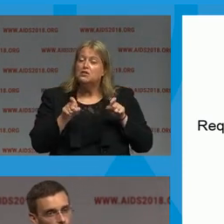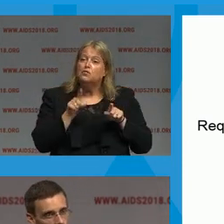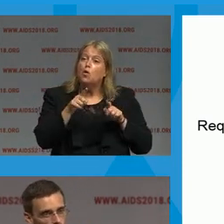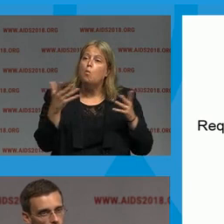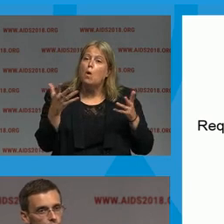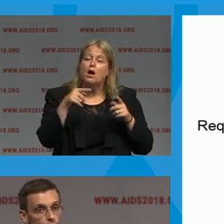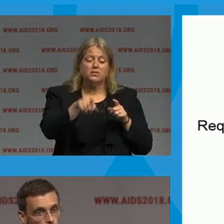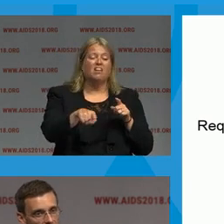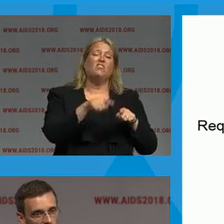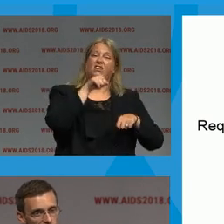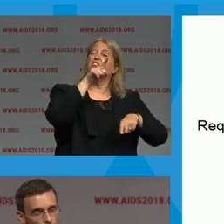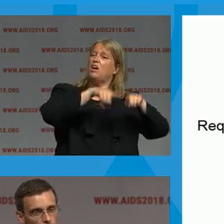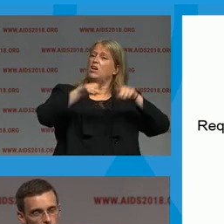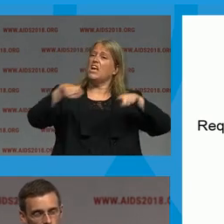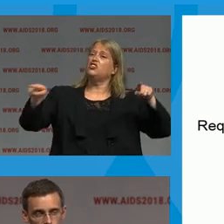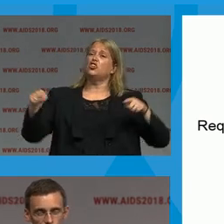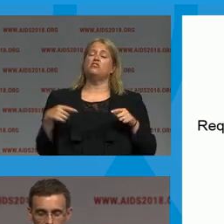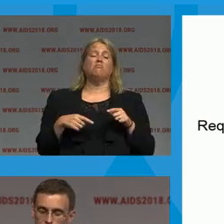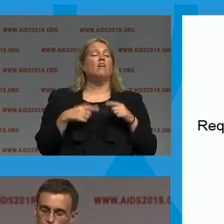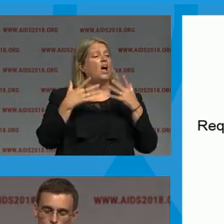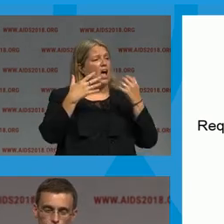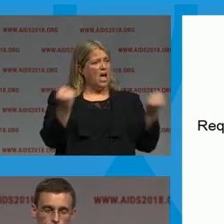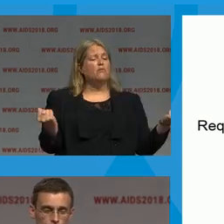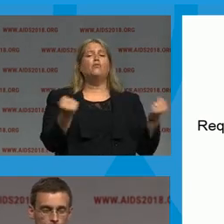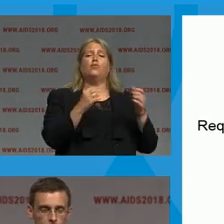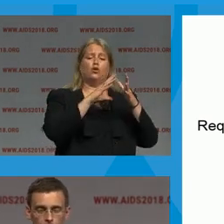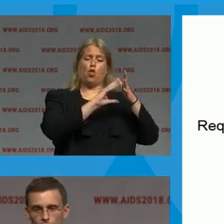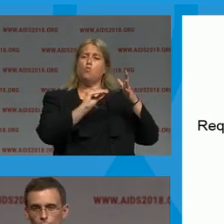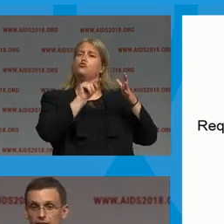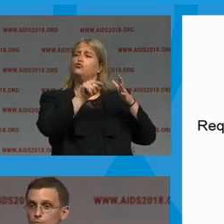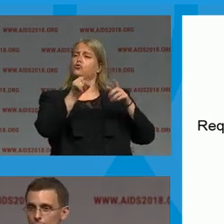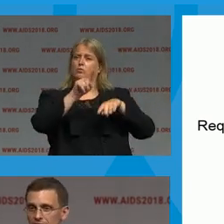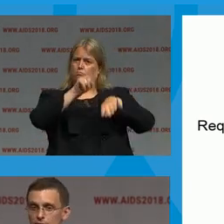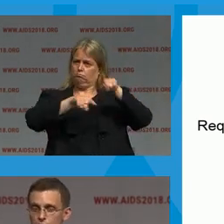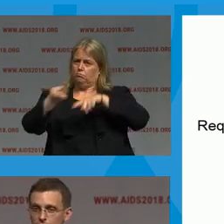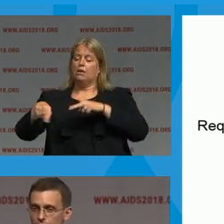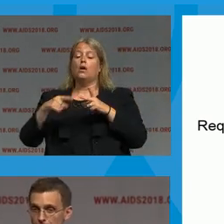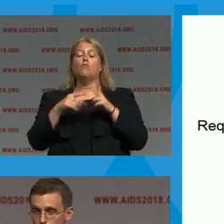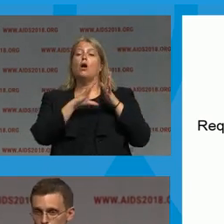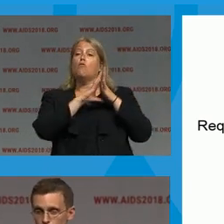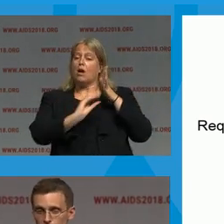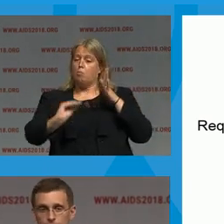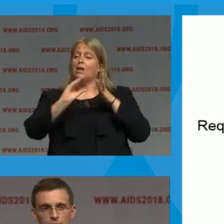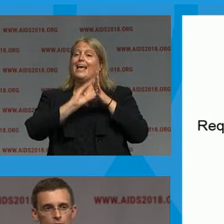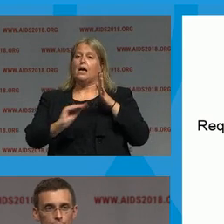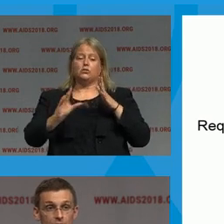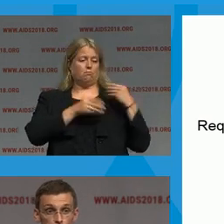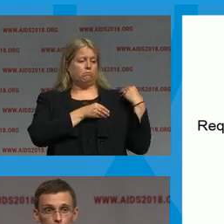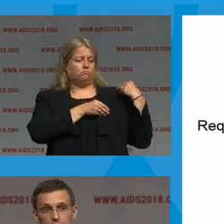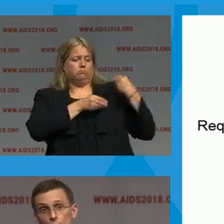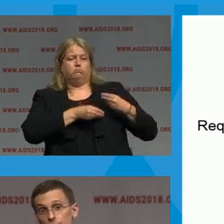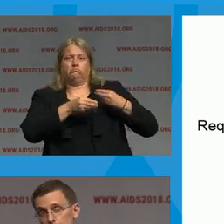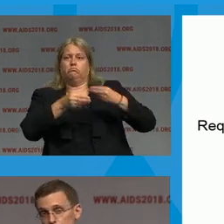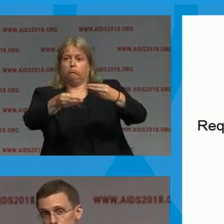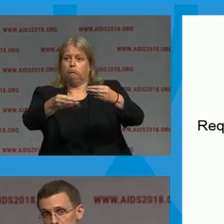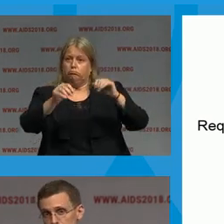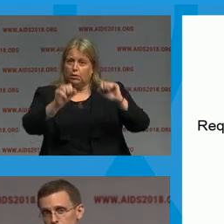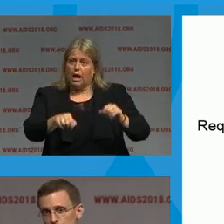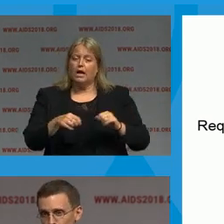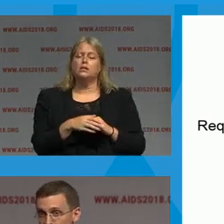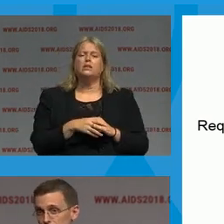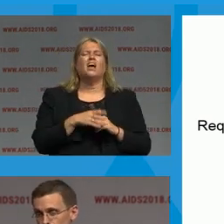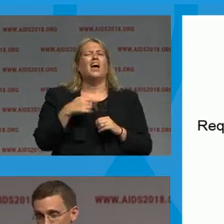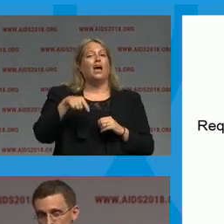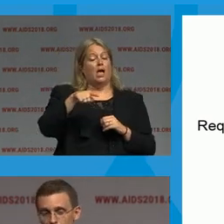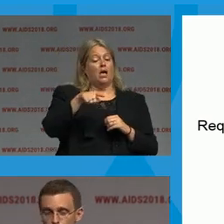in population, which we have between different infected cell clones. We need replication and heritability. Because we know that